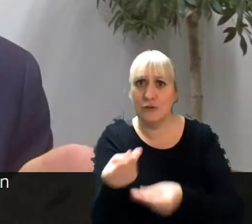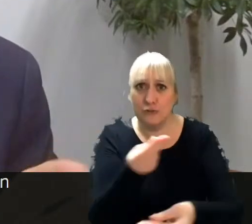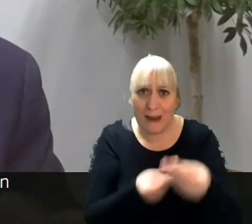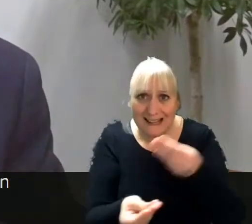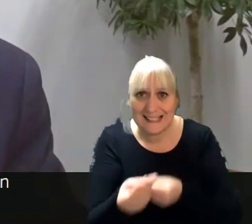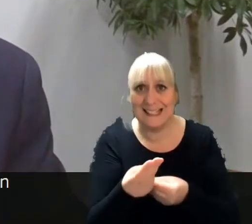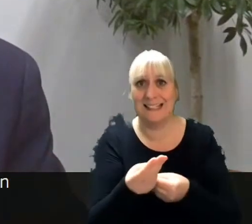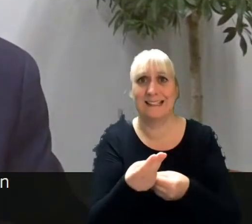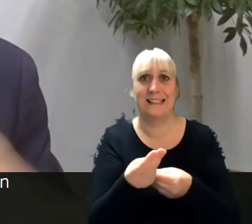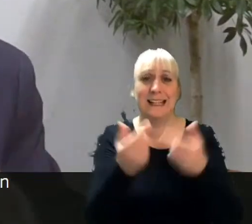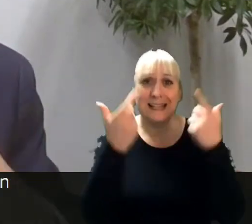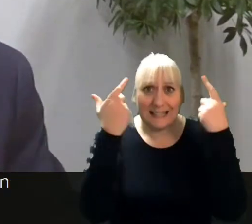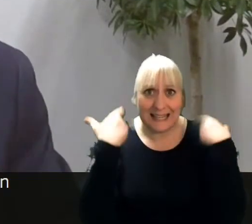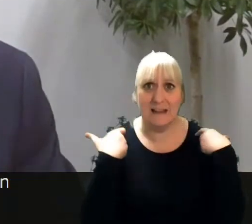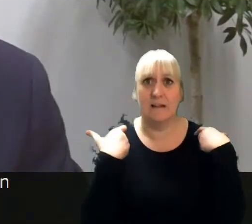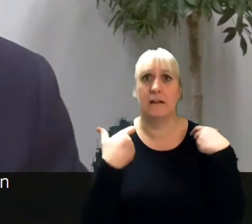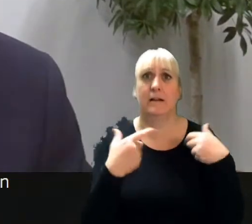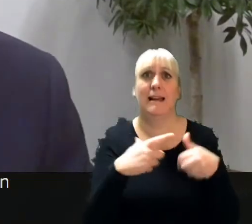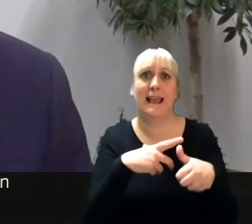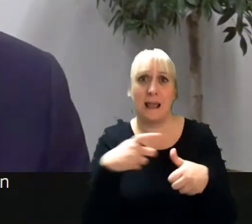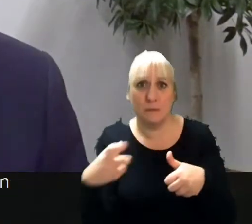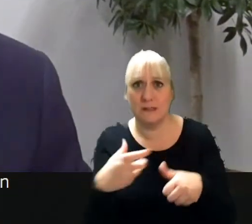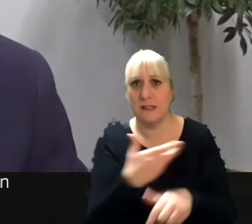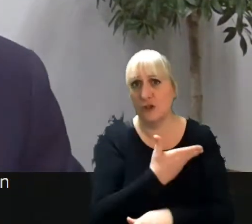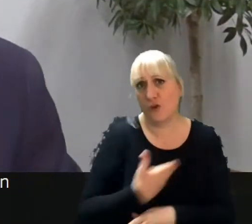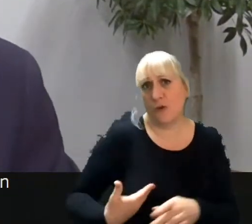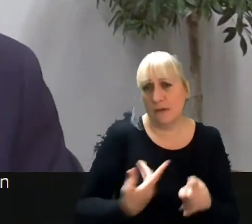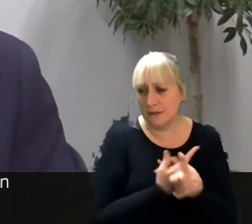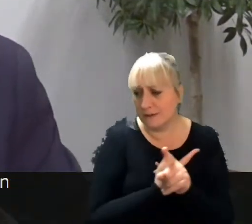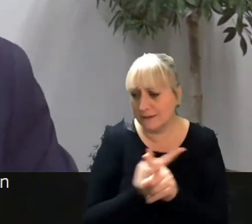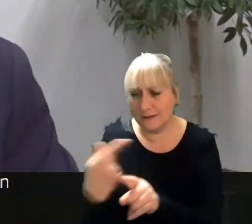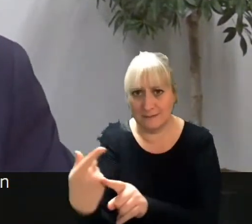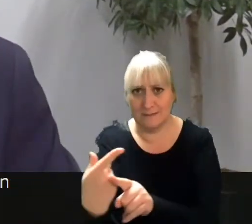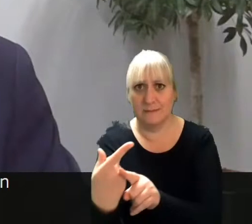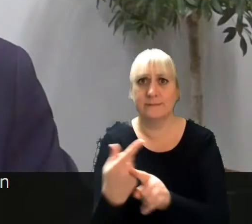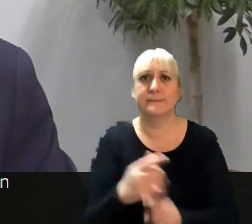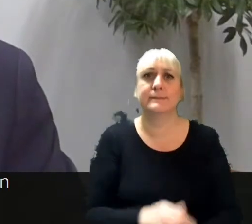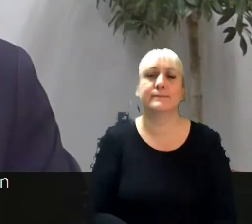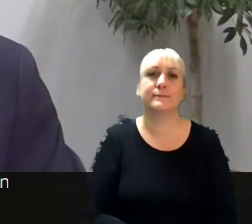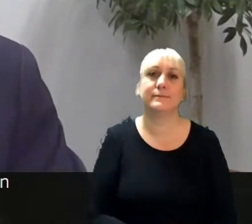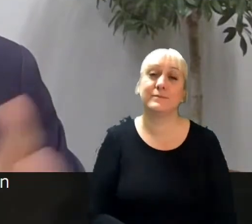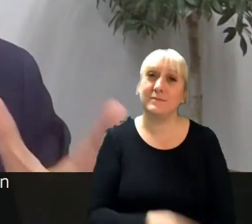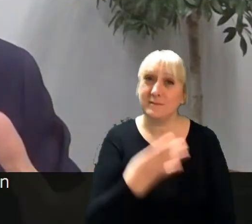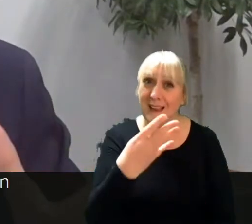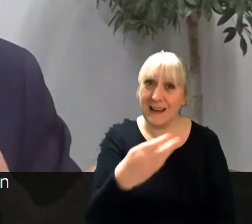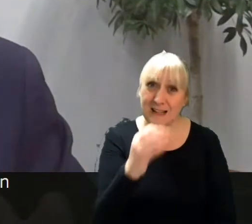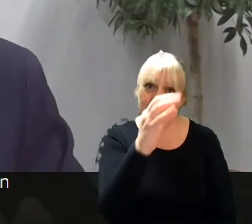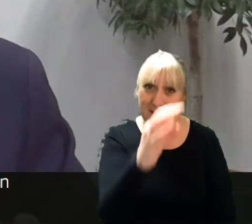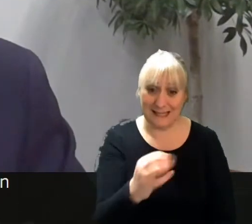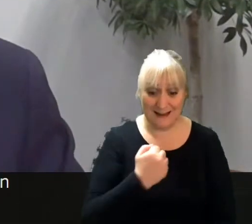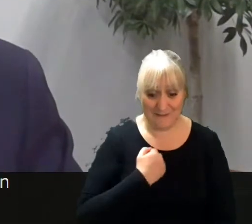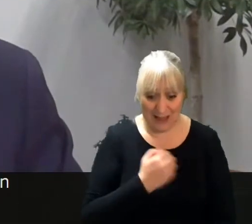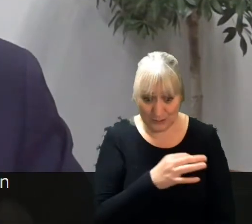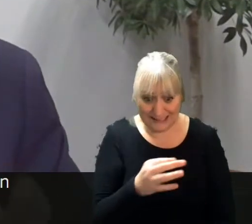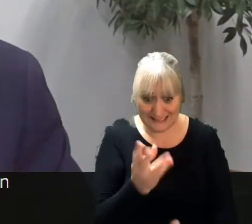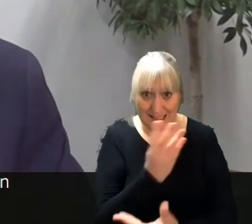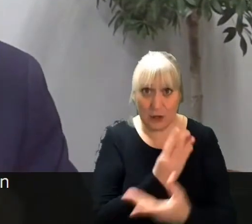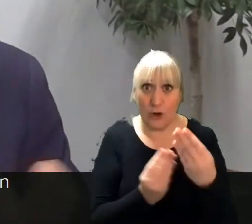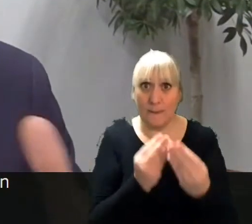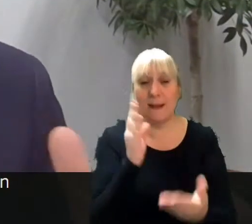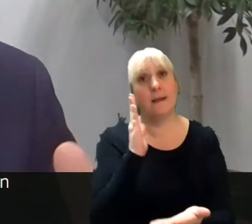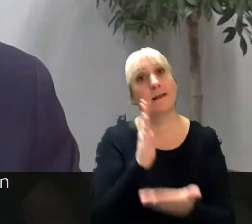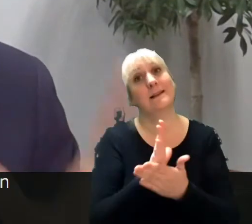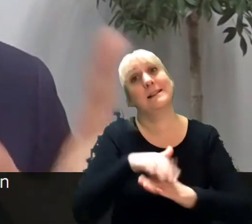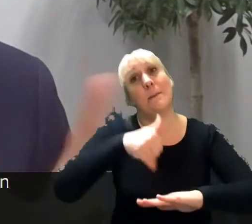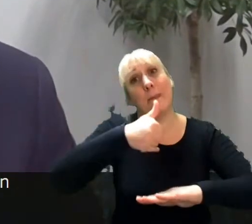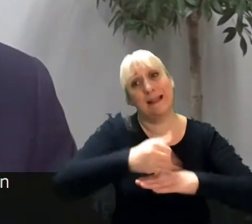the insurance, and the related services. And so 90% of our city's economy is in those sort of